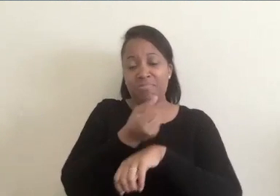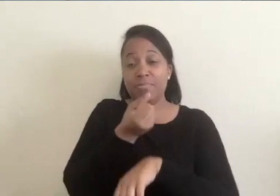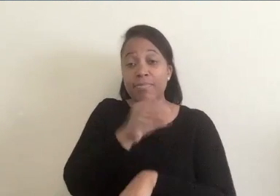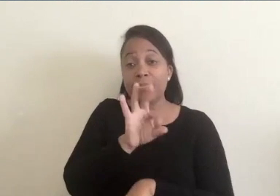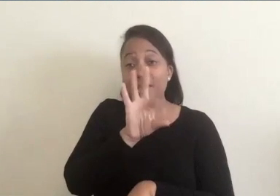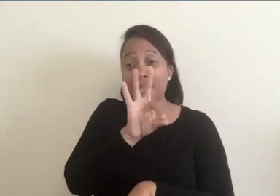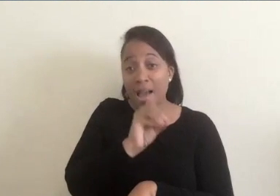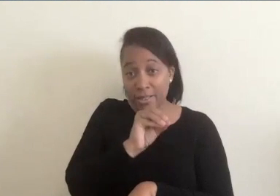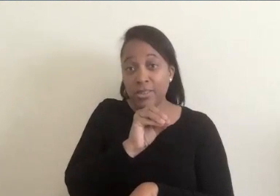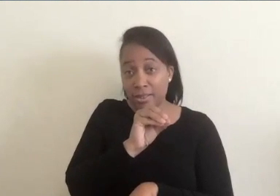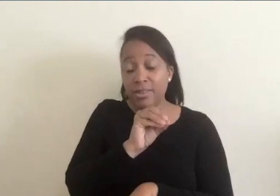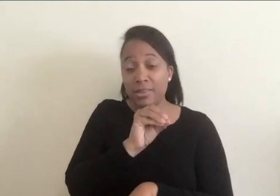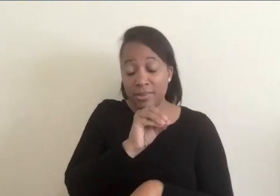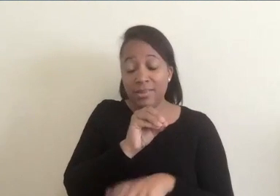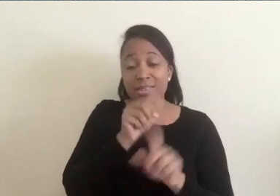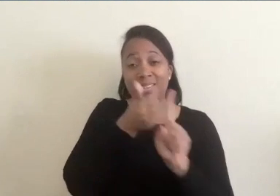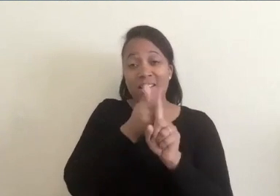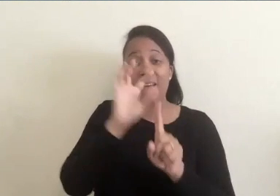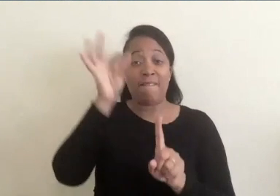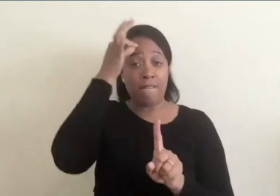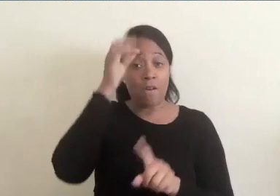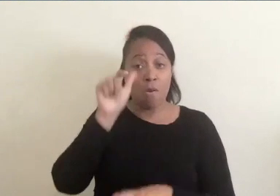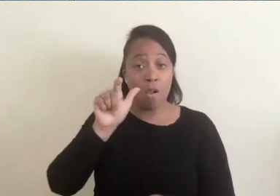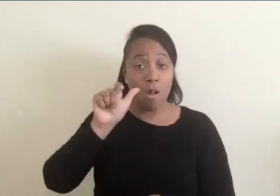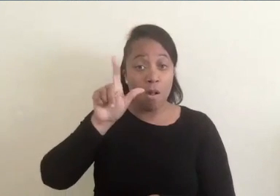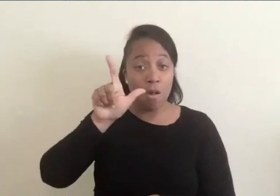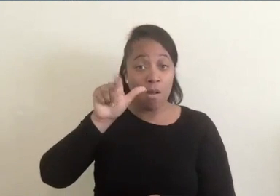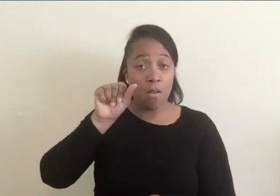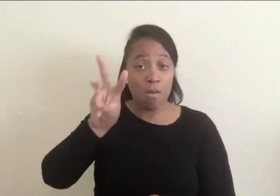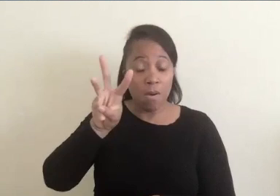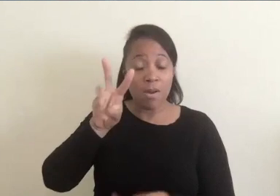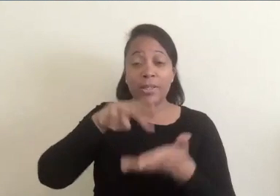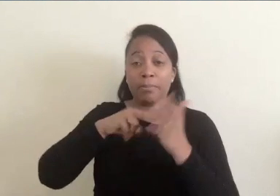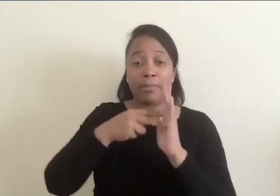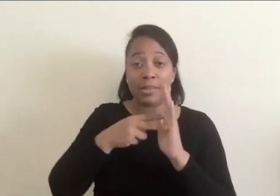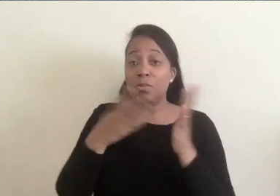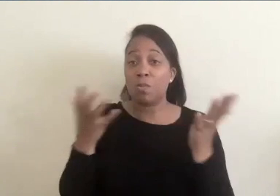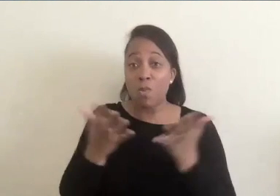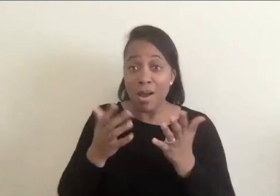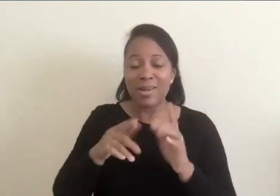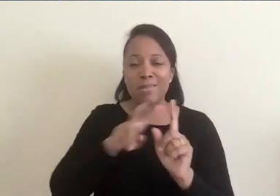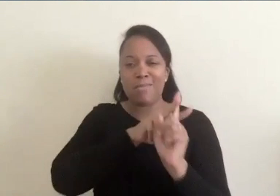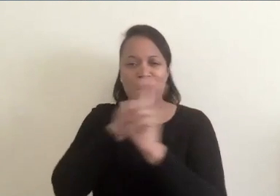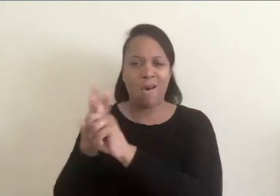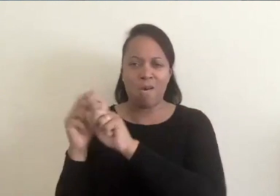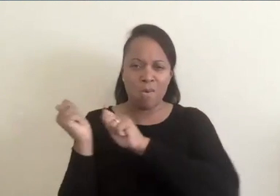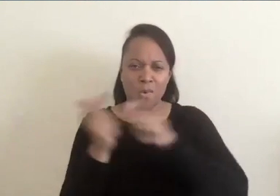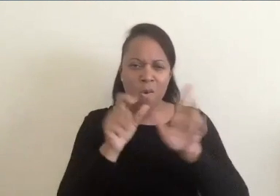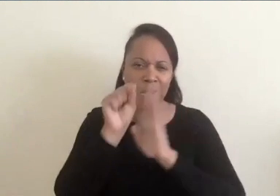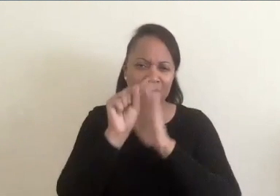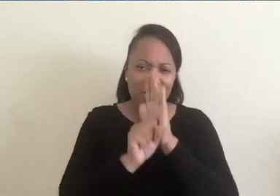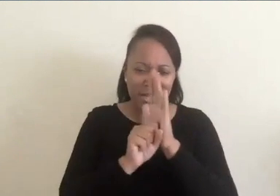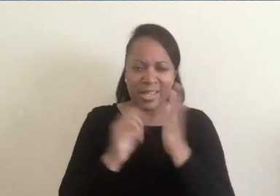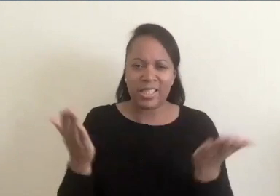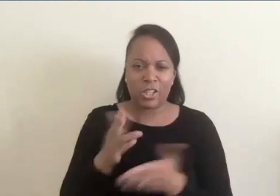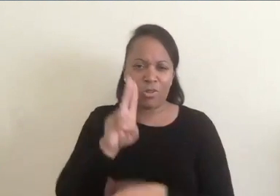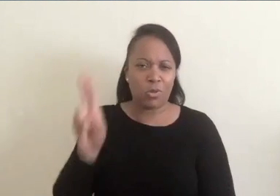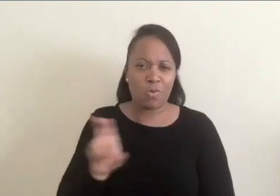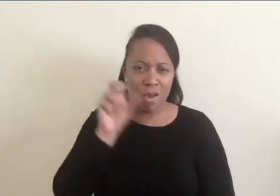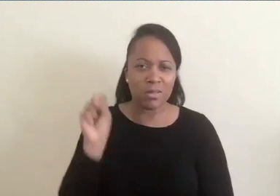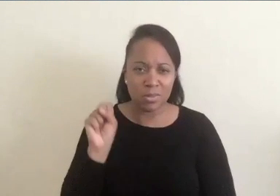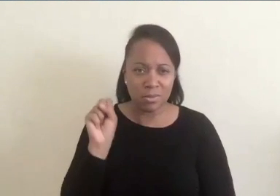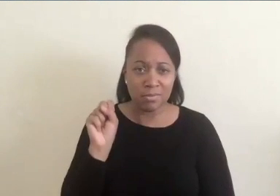in 1990 originally. It's a federal law, which means it applies to all states in the United